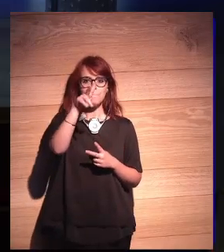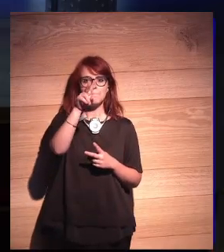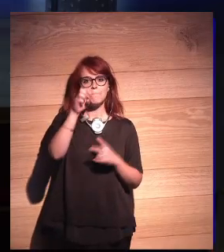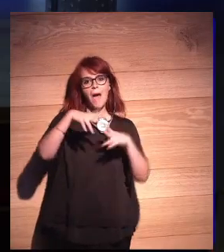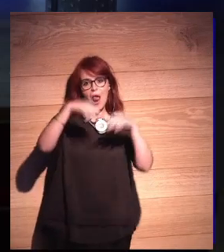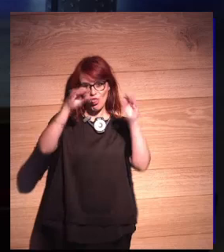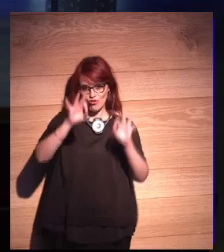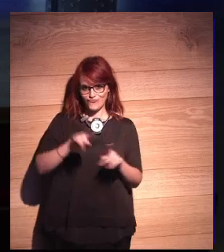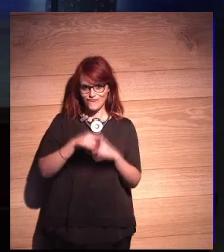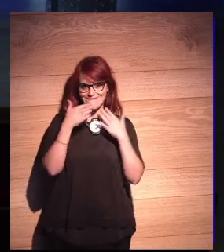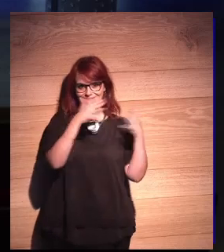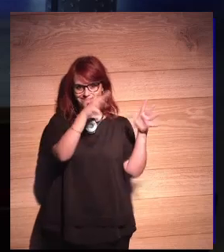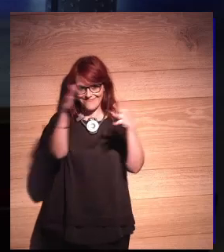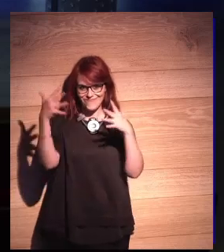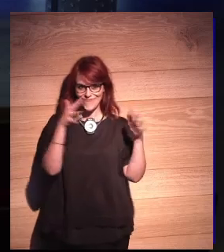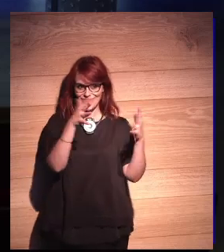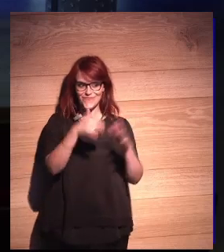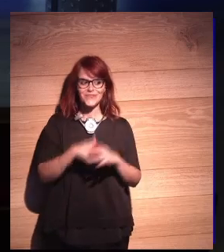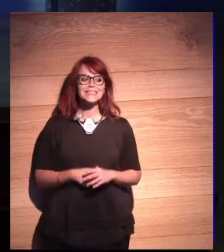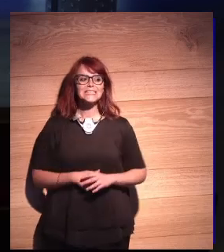me here on stage.